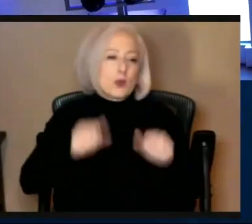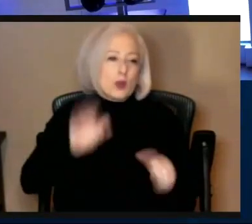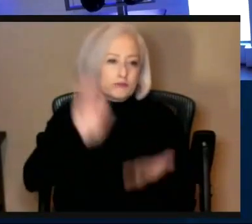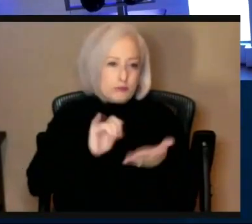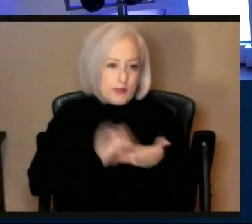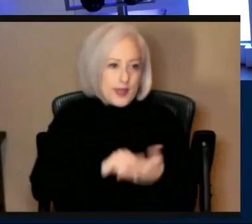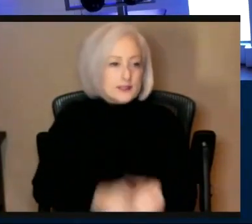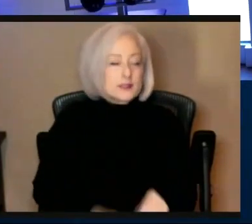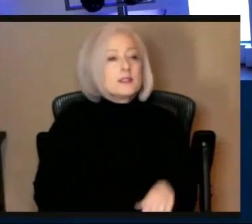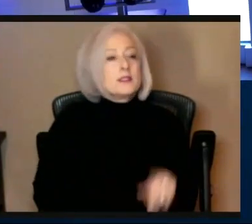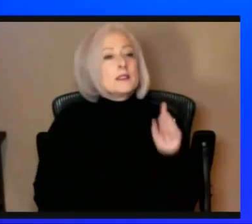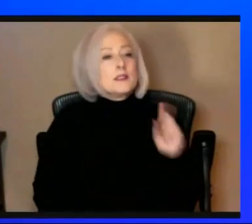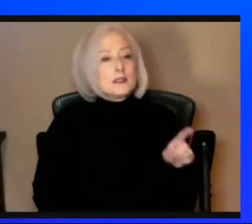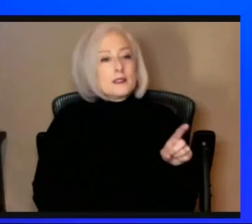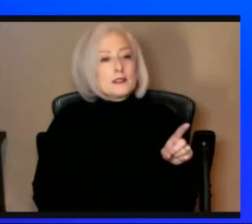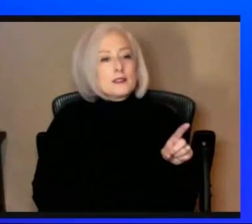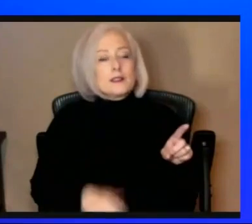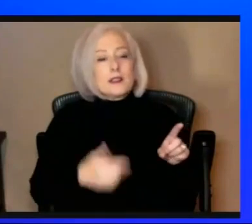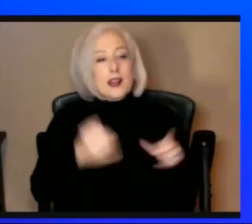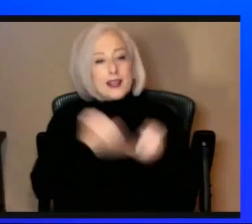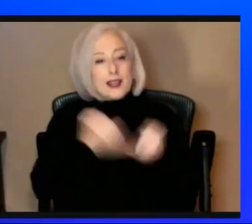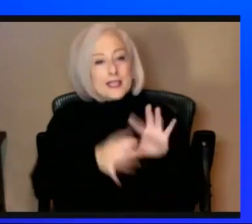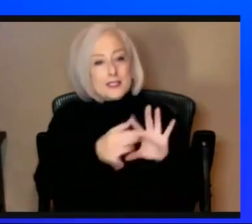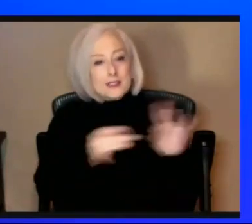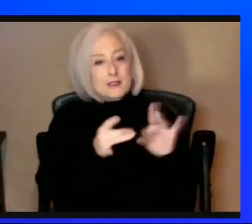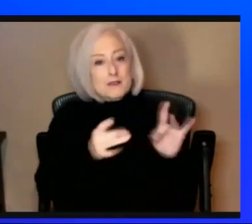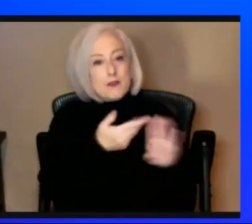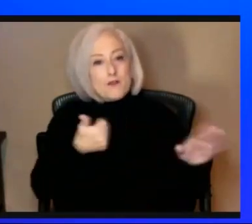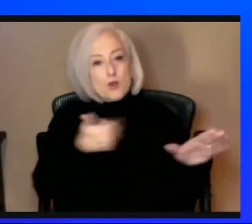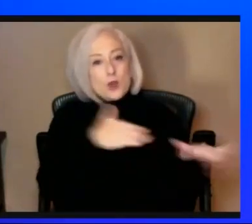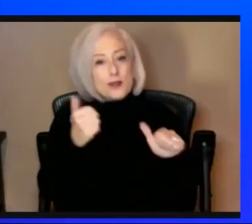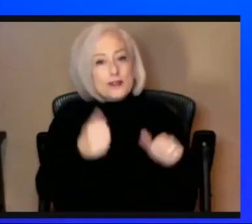Okay, Do you have a thank quick you. final thought before we have to go? Yeah, I do.